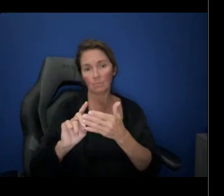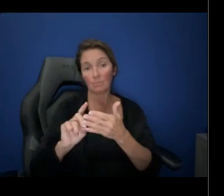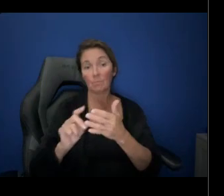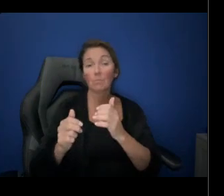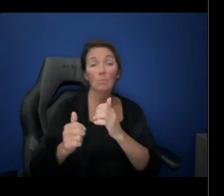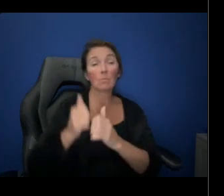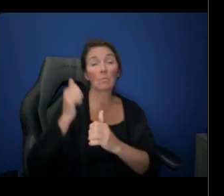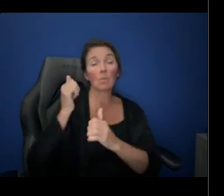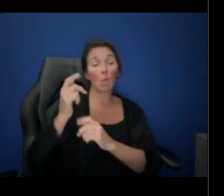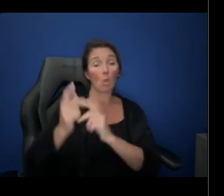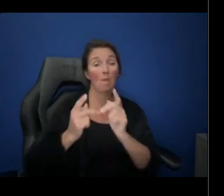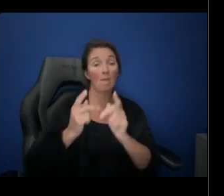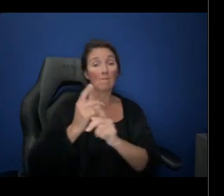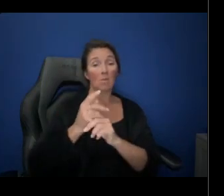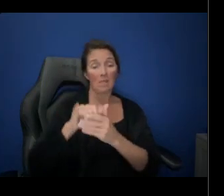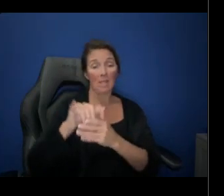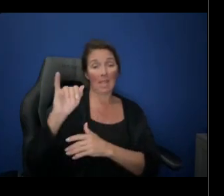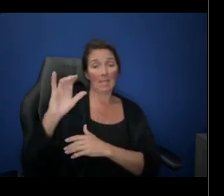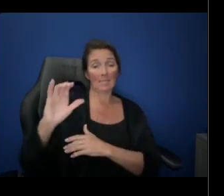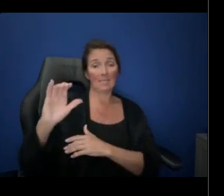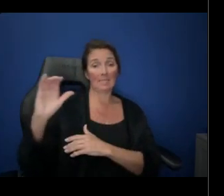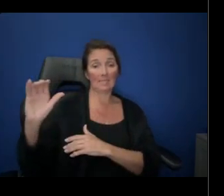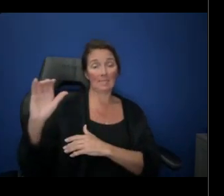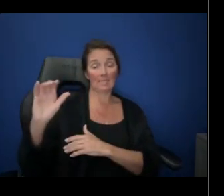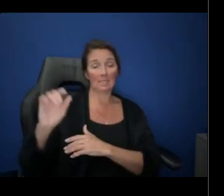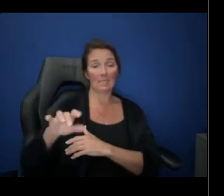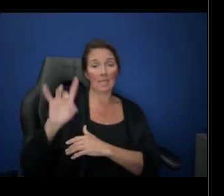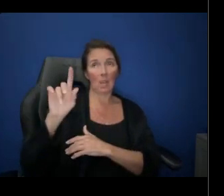Most versions of the ICC